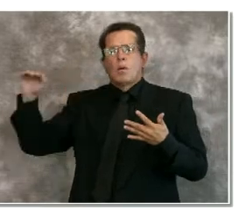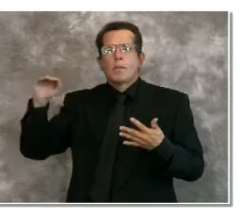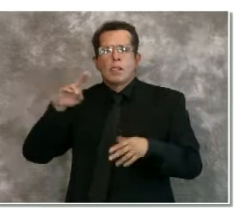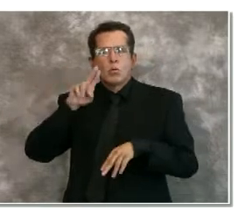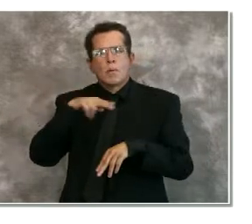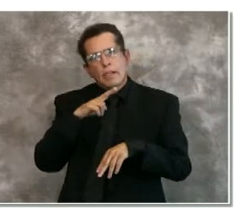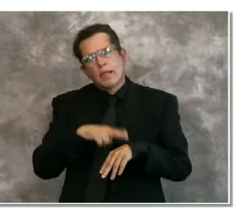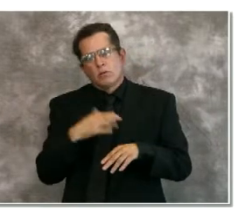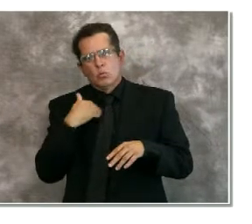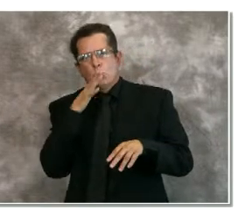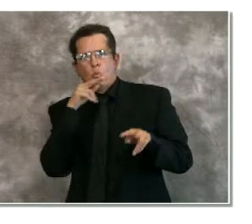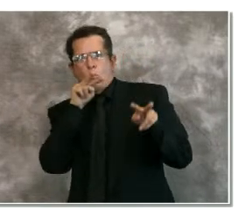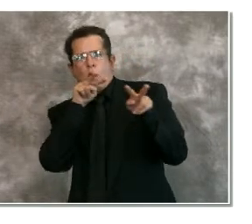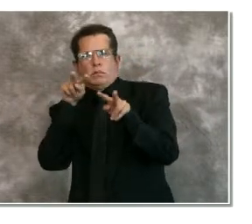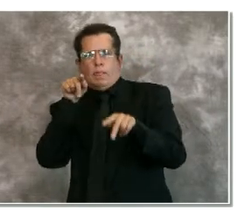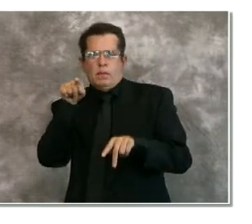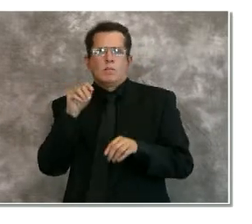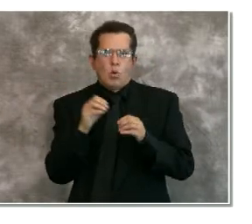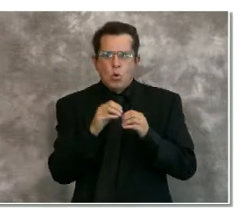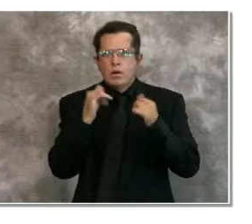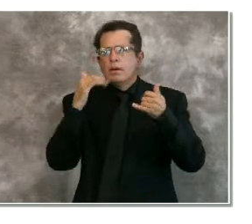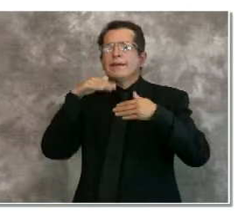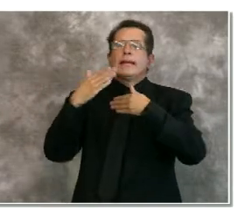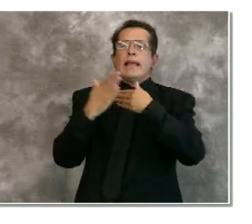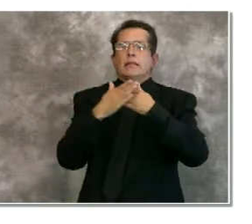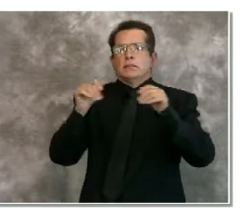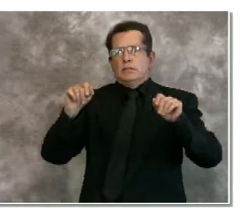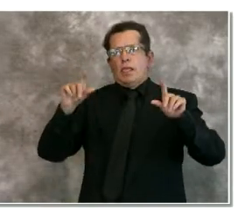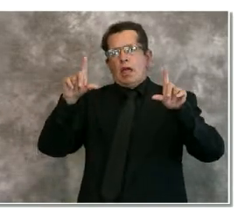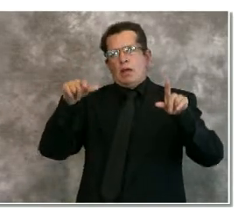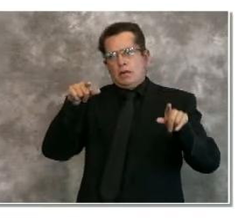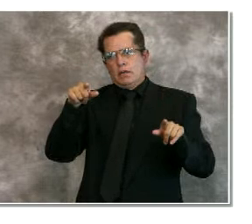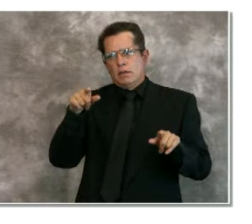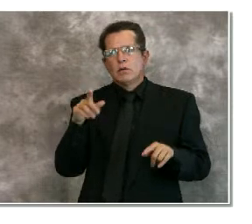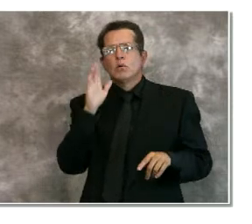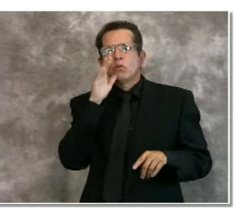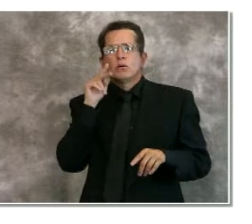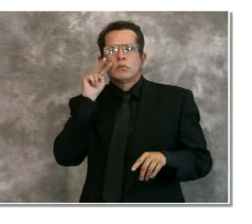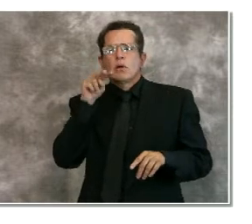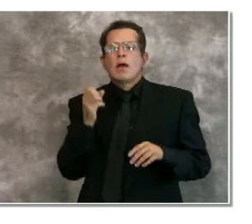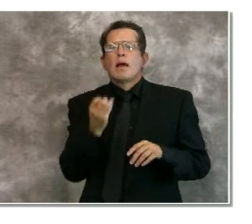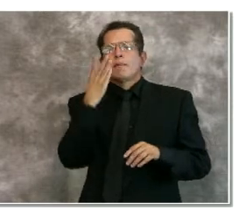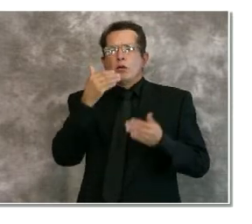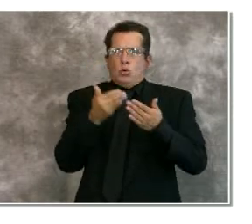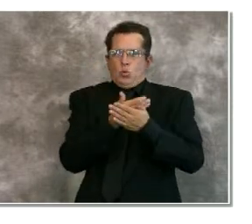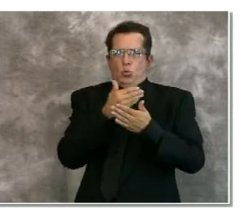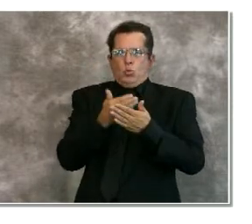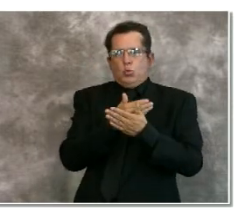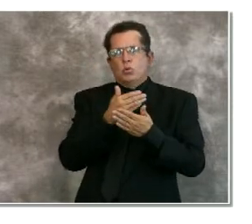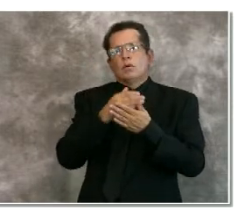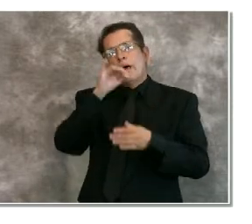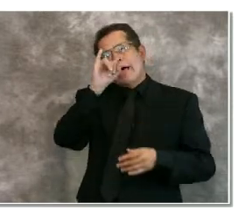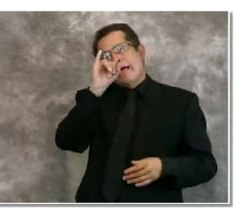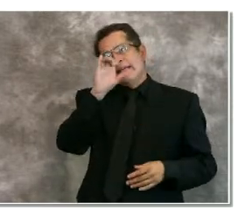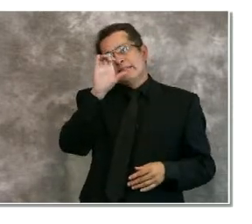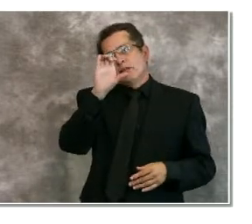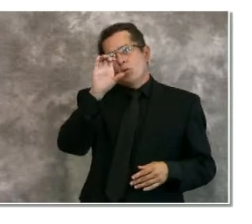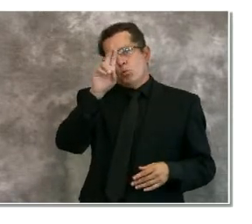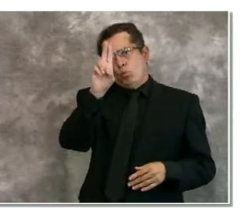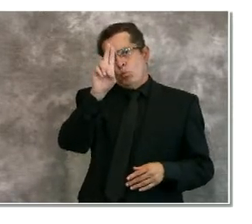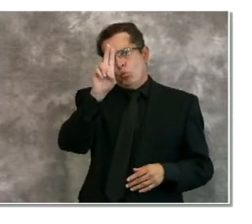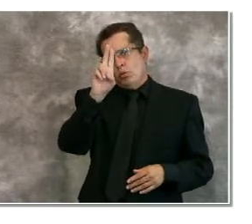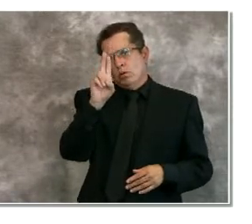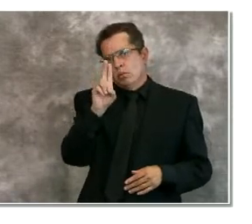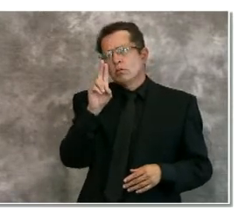slide. This slide shows residents in terms of new ICU patients, and as stated